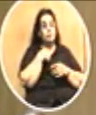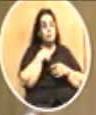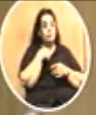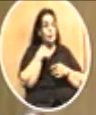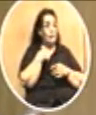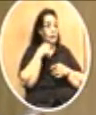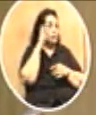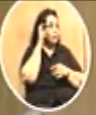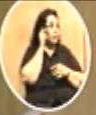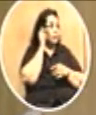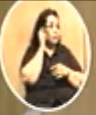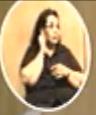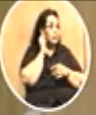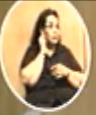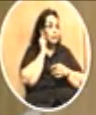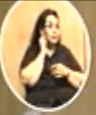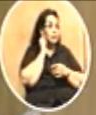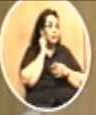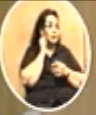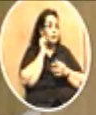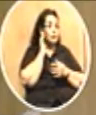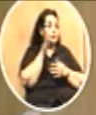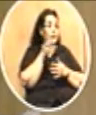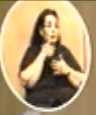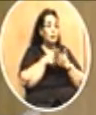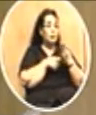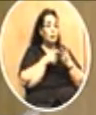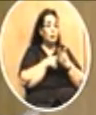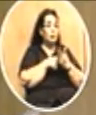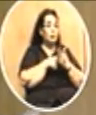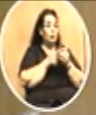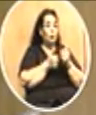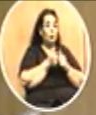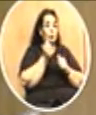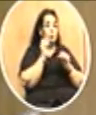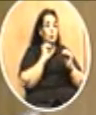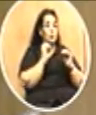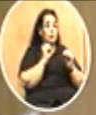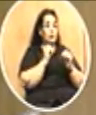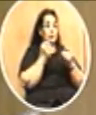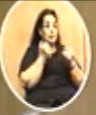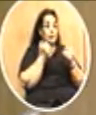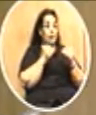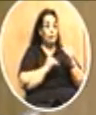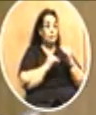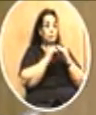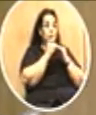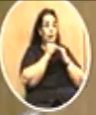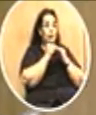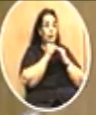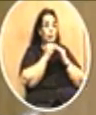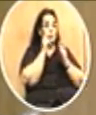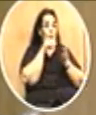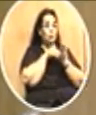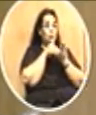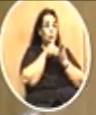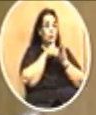hear that it was going to cost us hardly anything, and now it's up to millions of